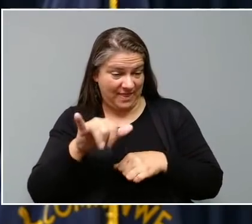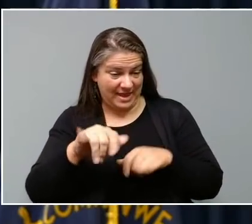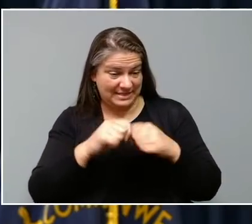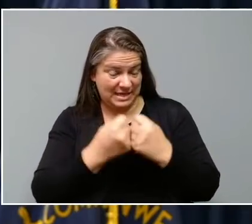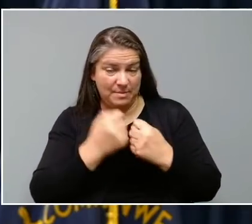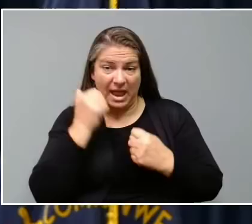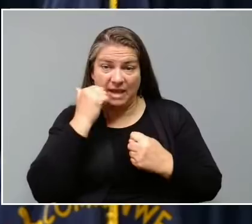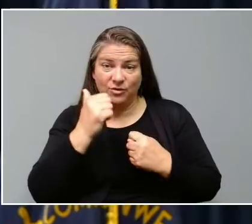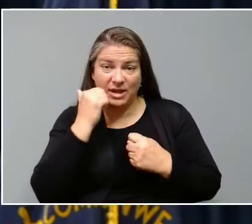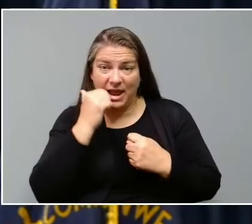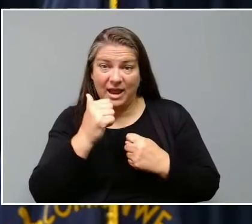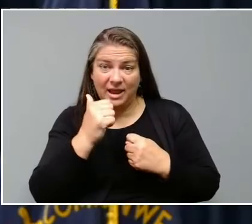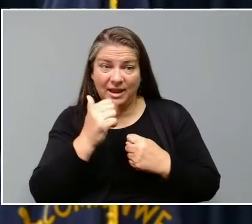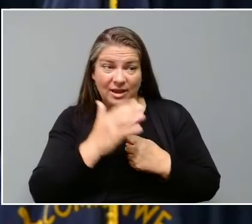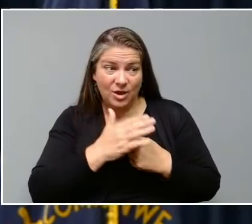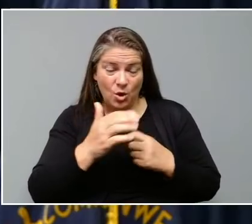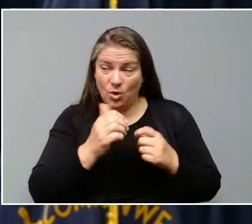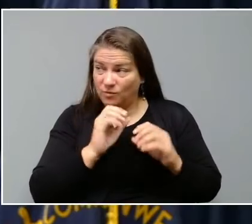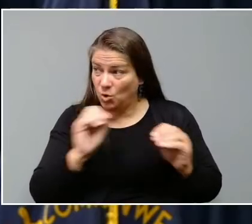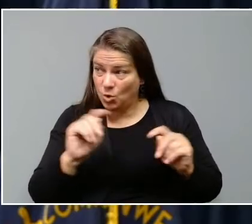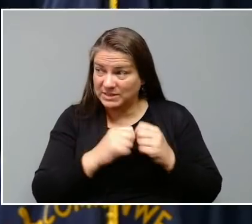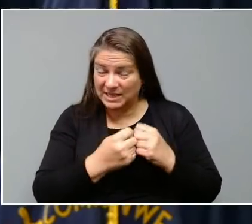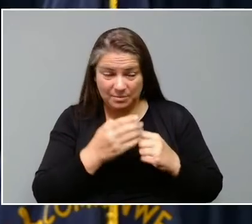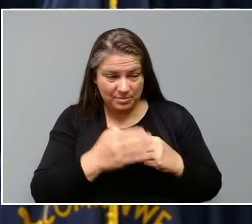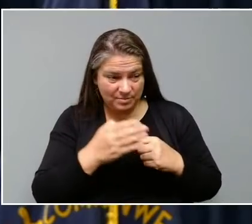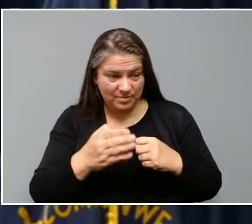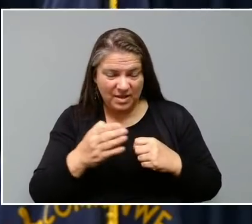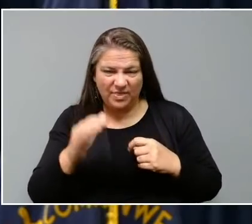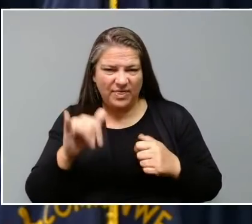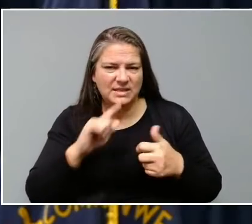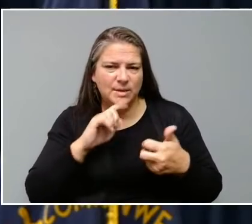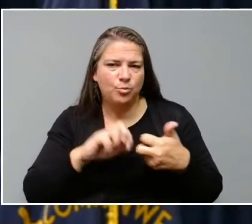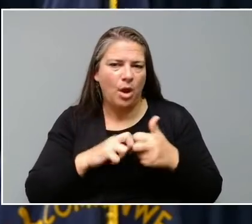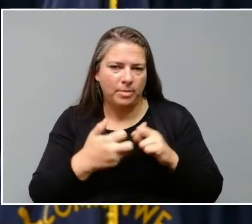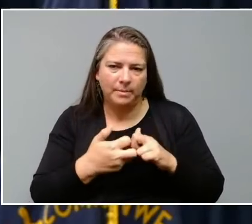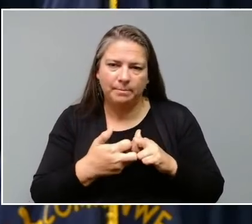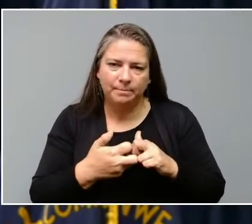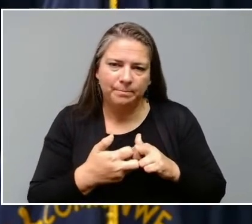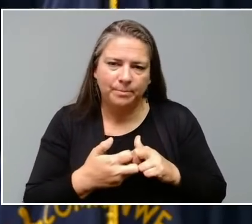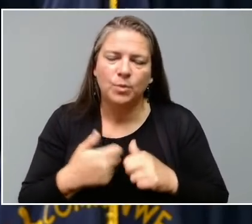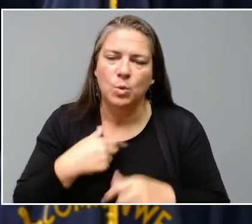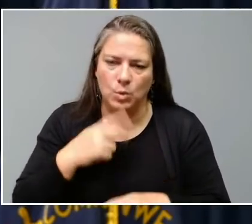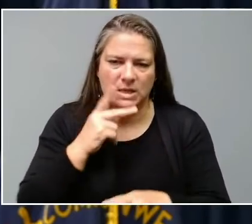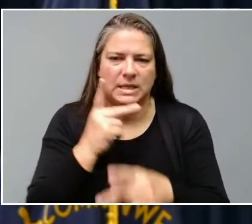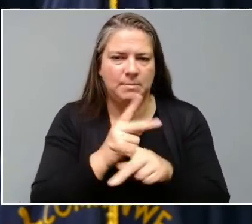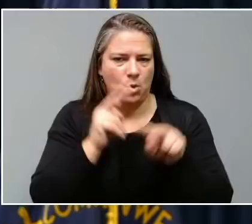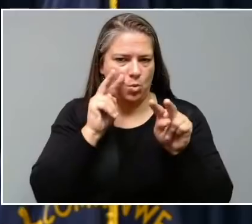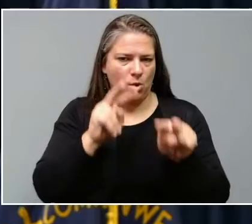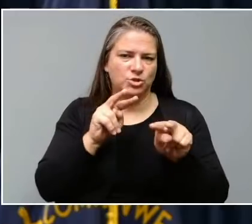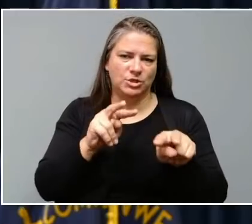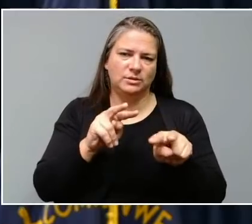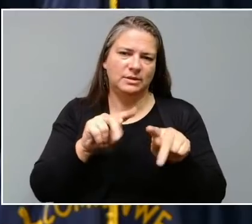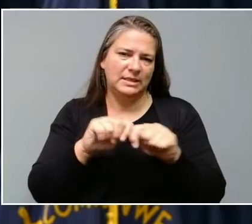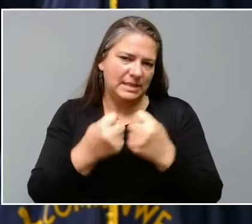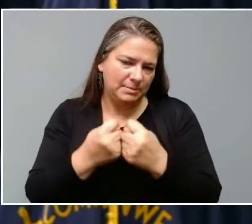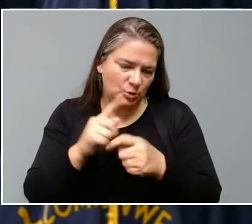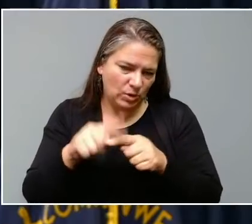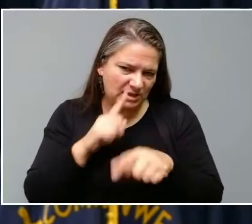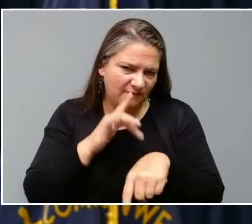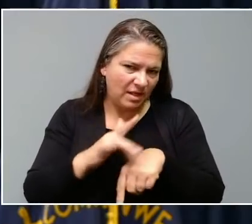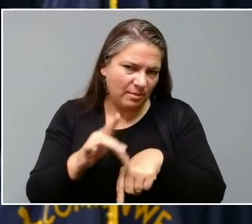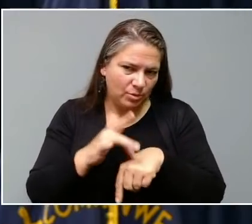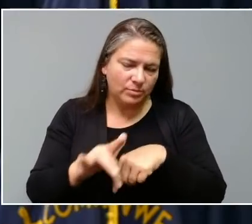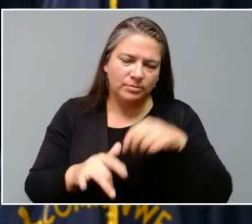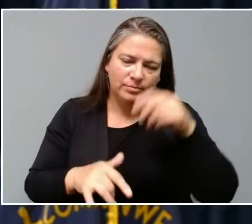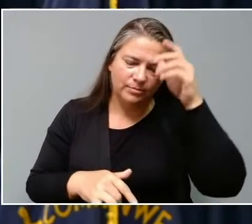passes without it is a problem. We're going to continue to monitor the availability of the teams. In a piece of